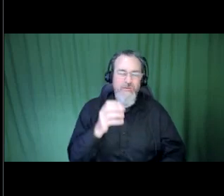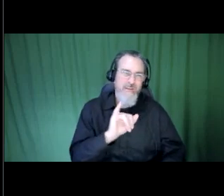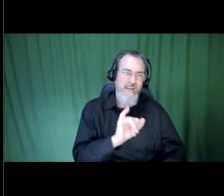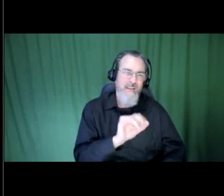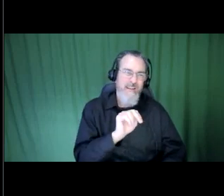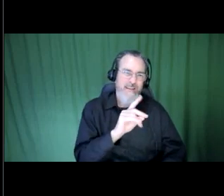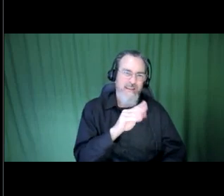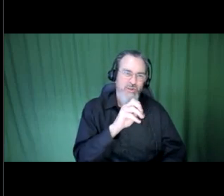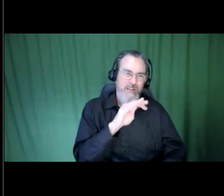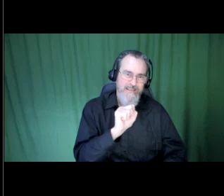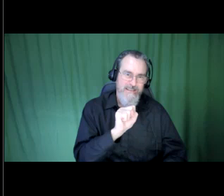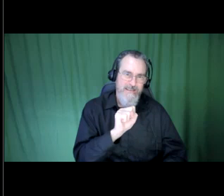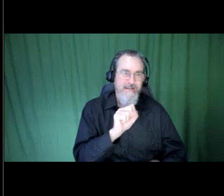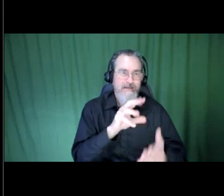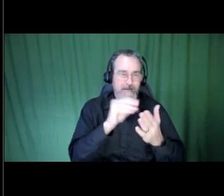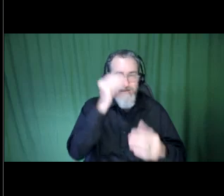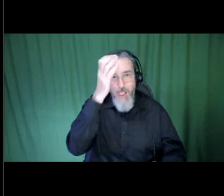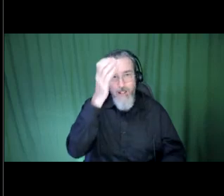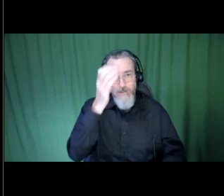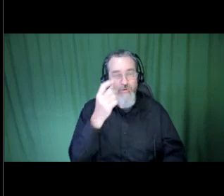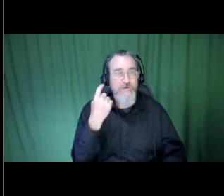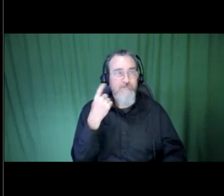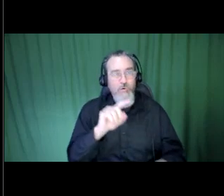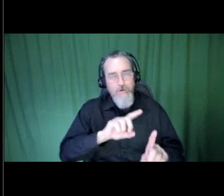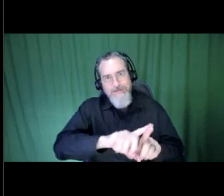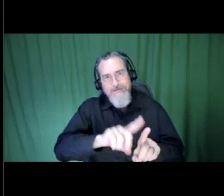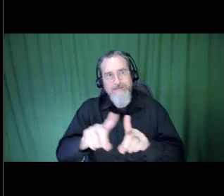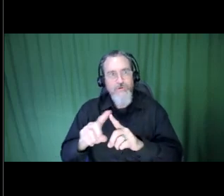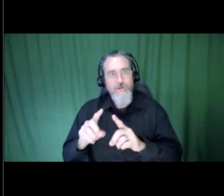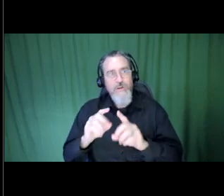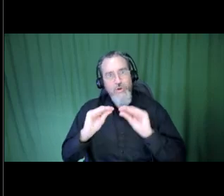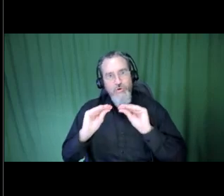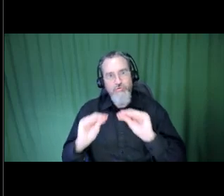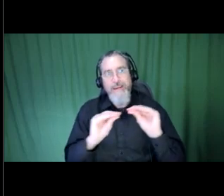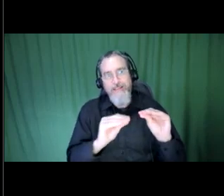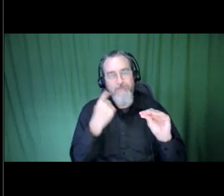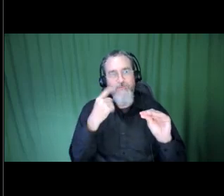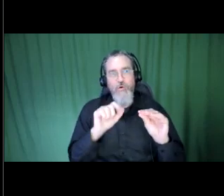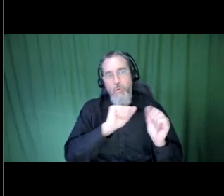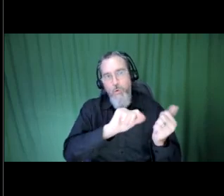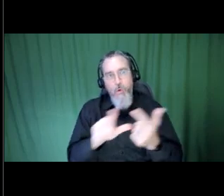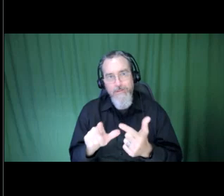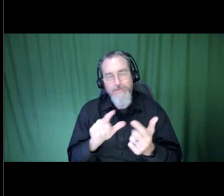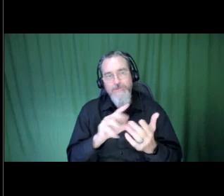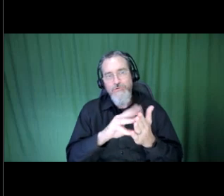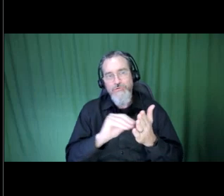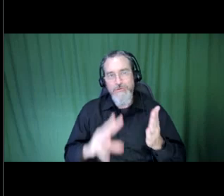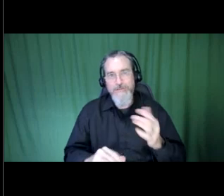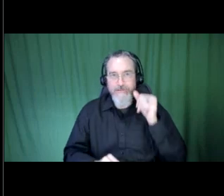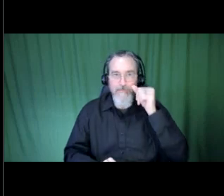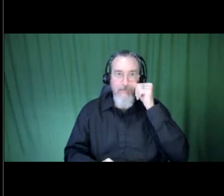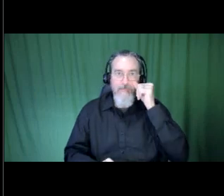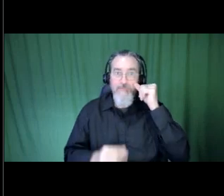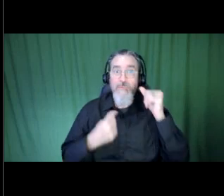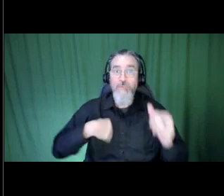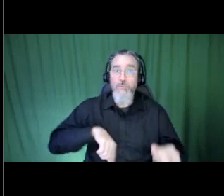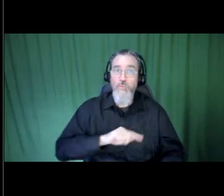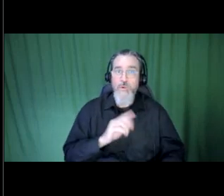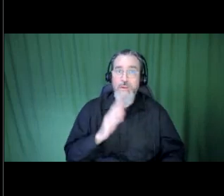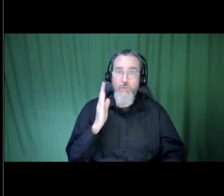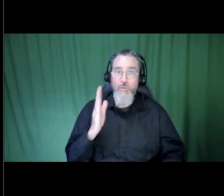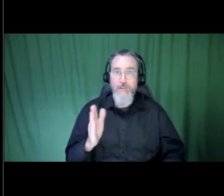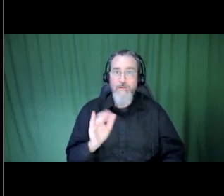into natural resource related curriculum for all students. And so, basically we will also, in